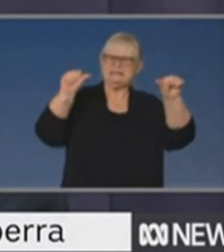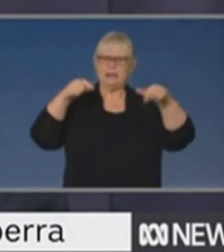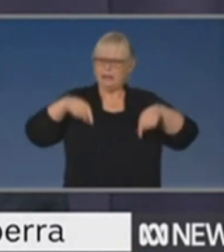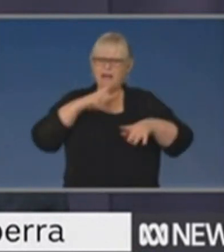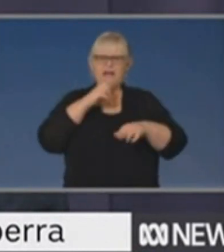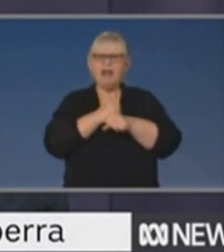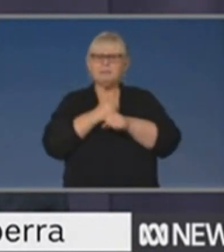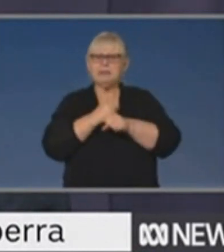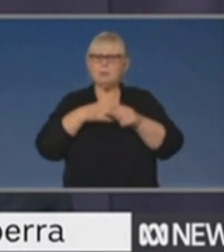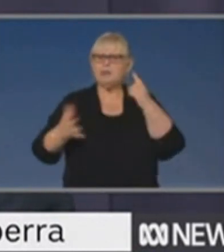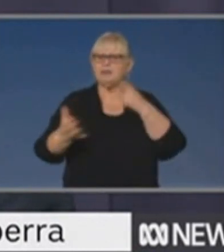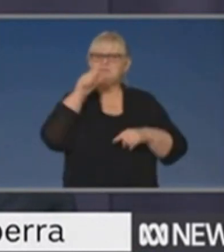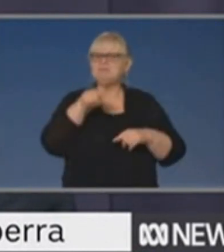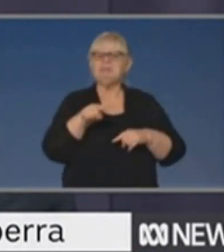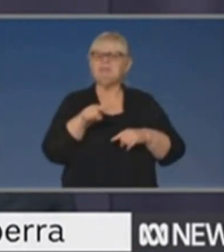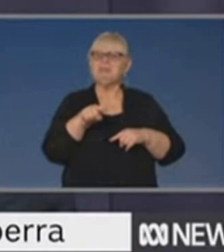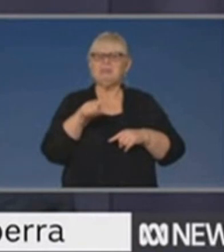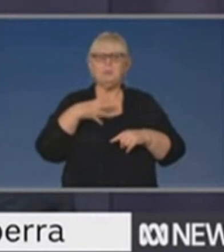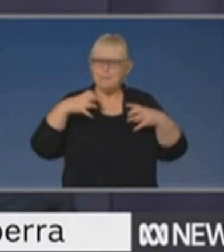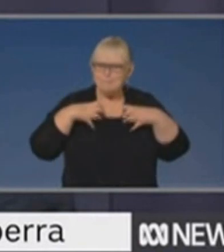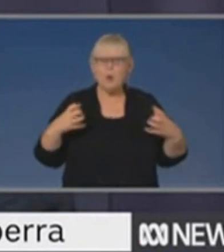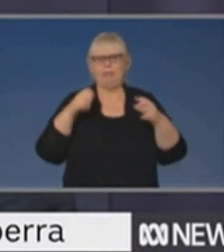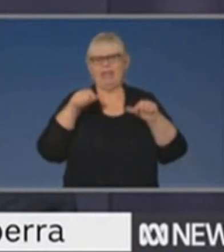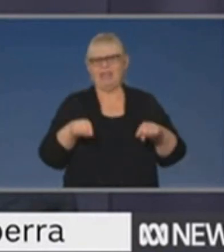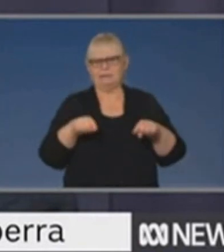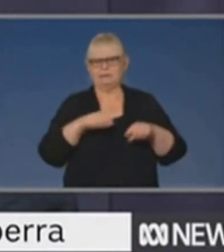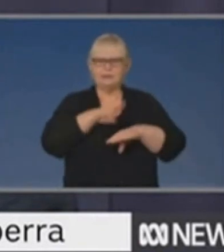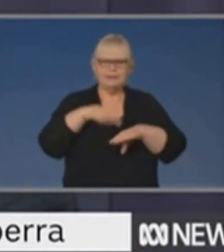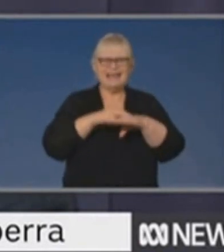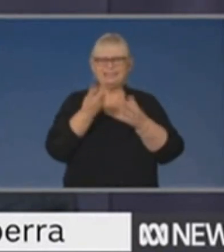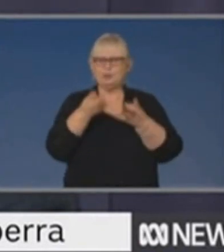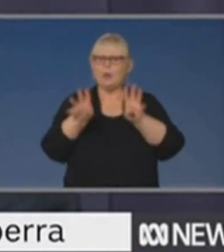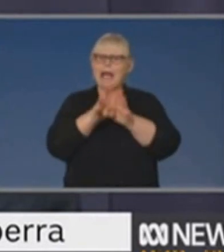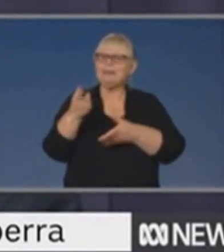is seeking to achieve, and I don't believe it's what the National Cabinet is seeking to achieve either.